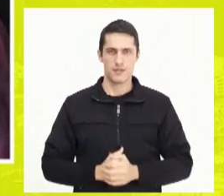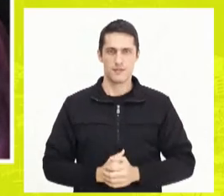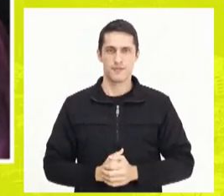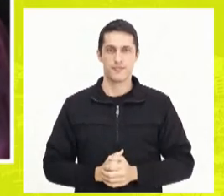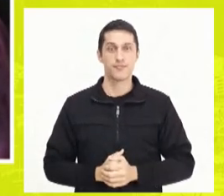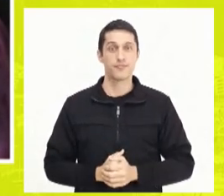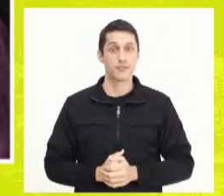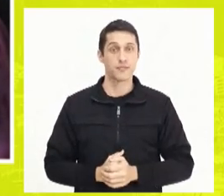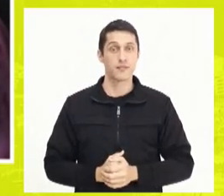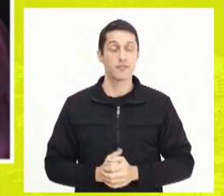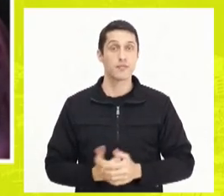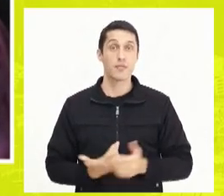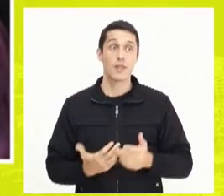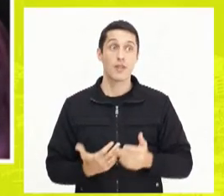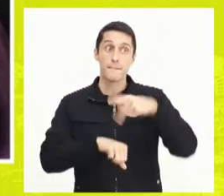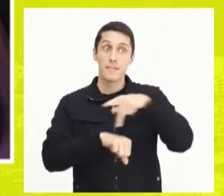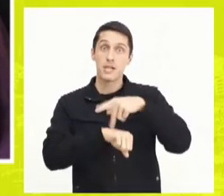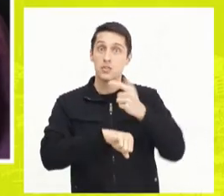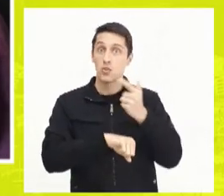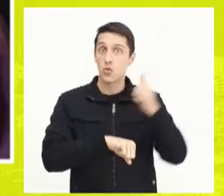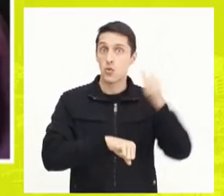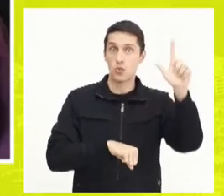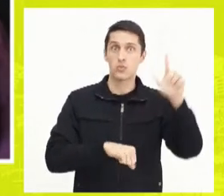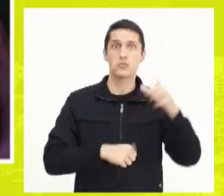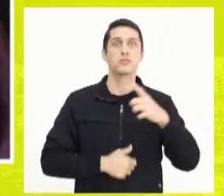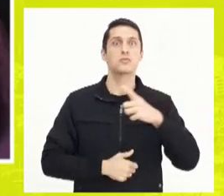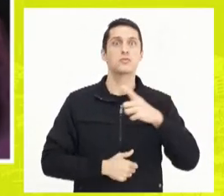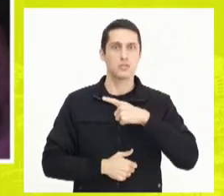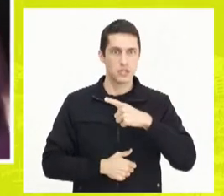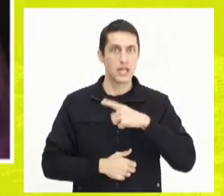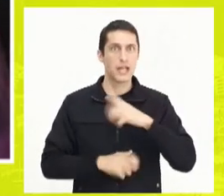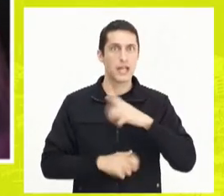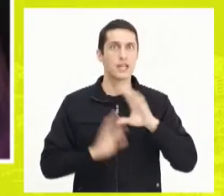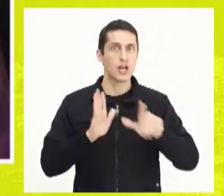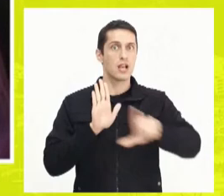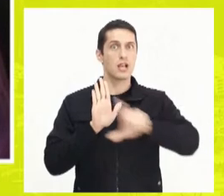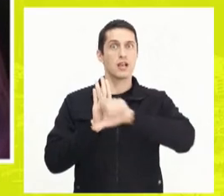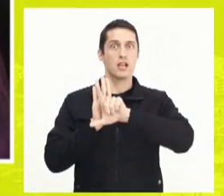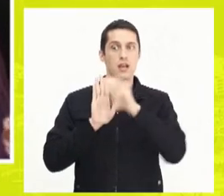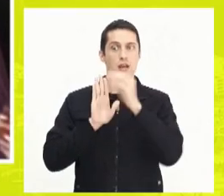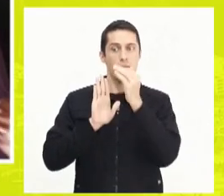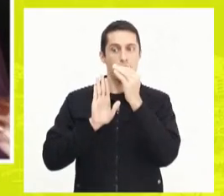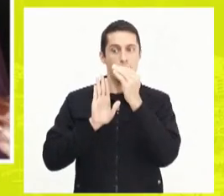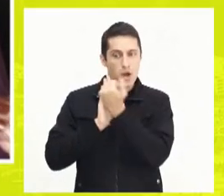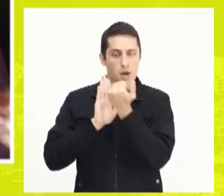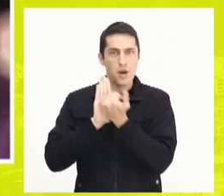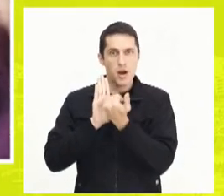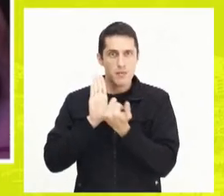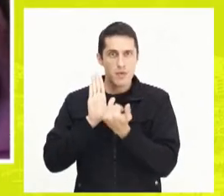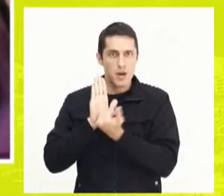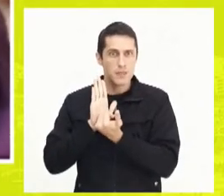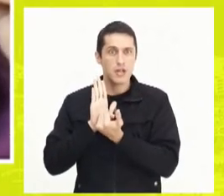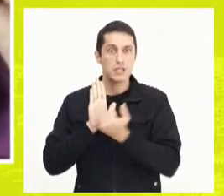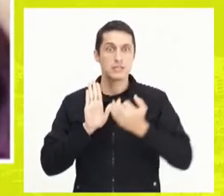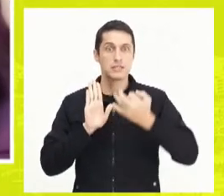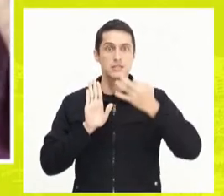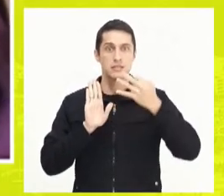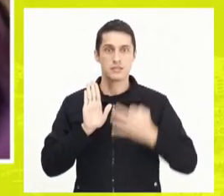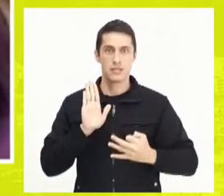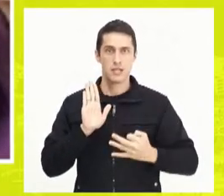plan about media interests if we compared other countries there